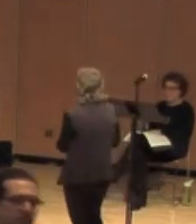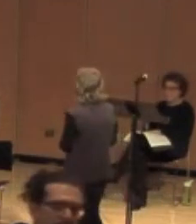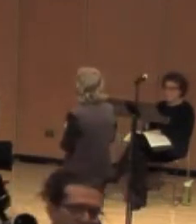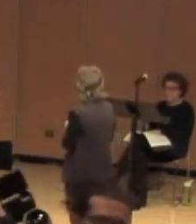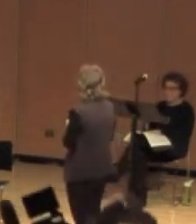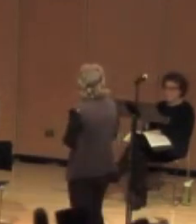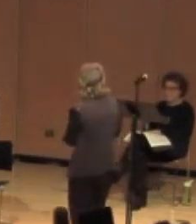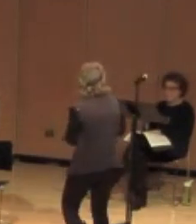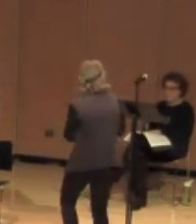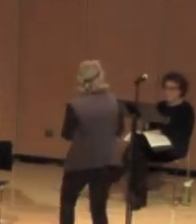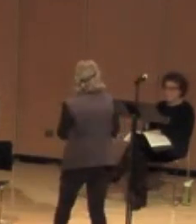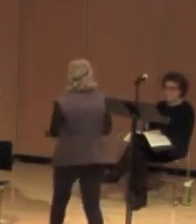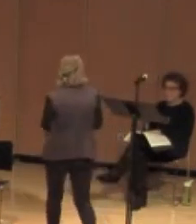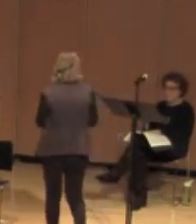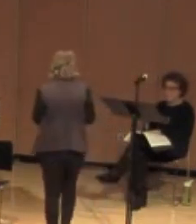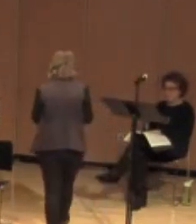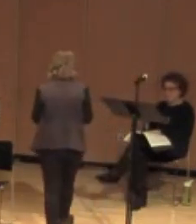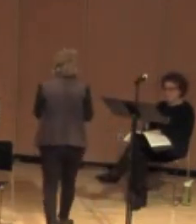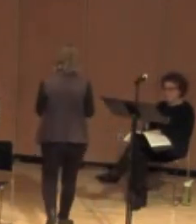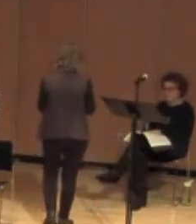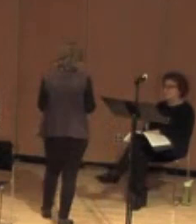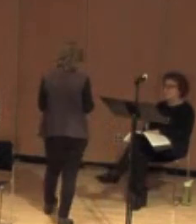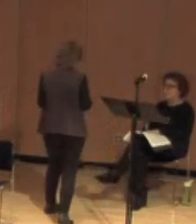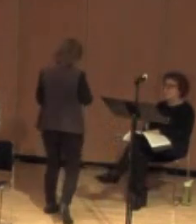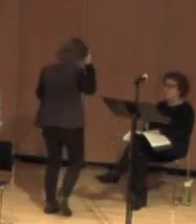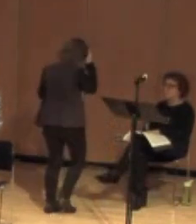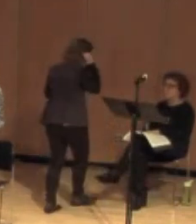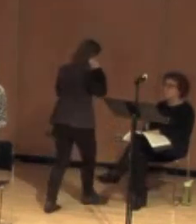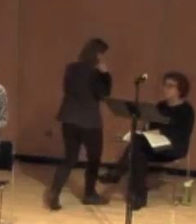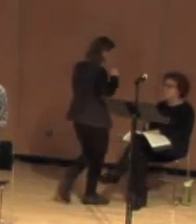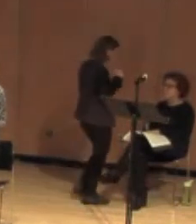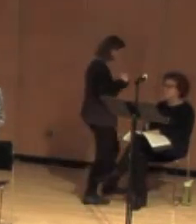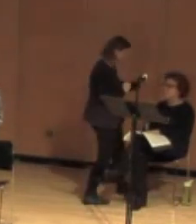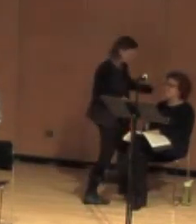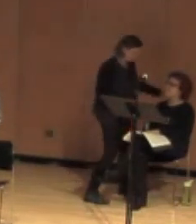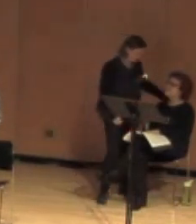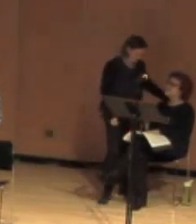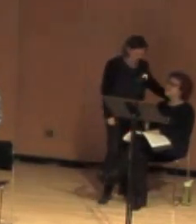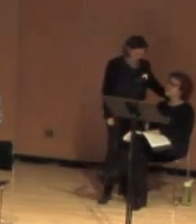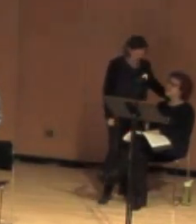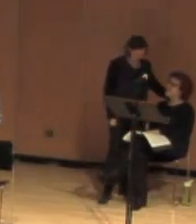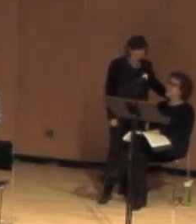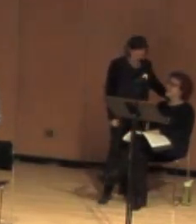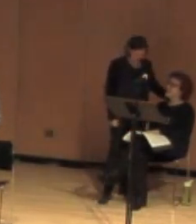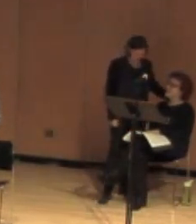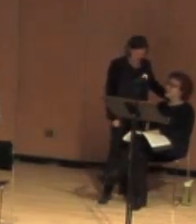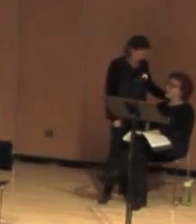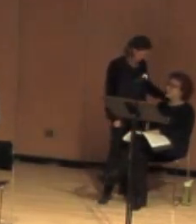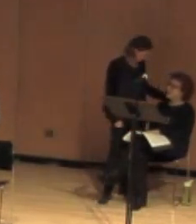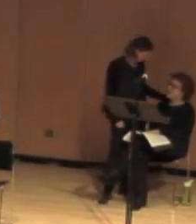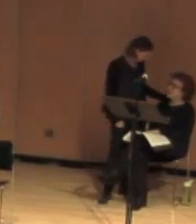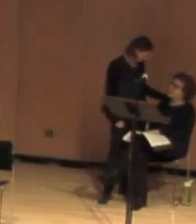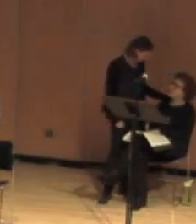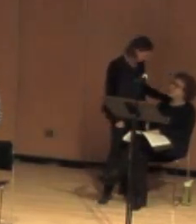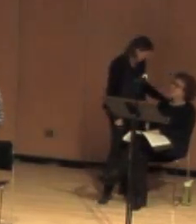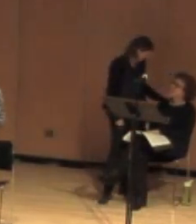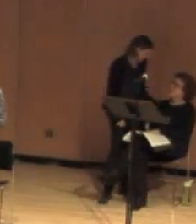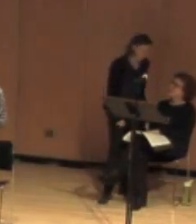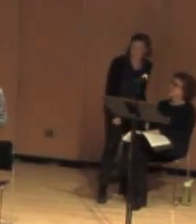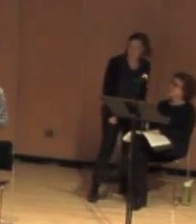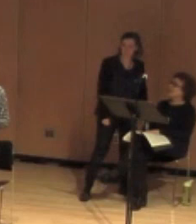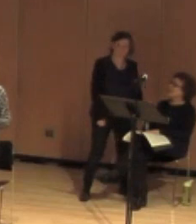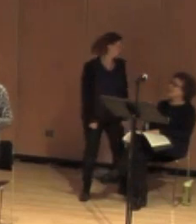this you will take this with you and go around like this and then it's like you're looking out the window when you're looking at